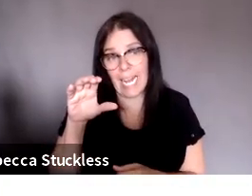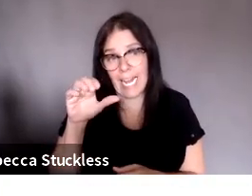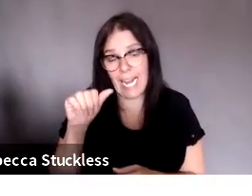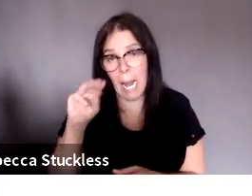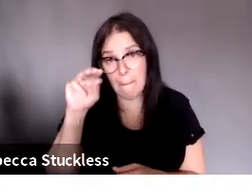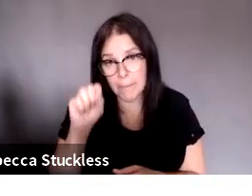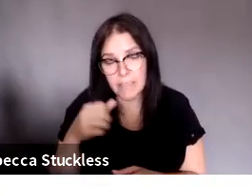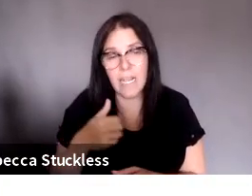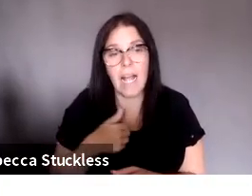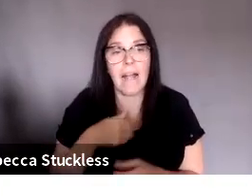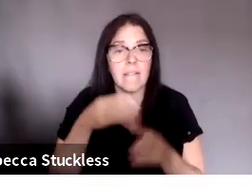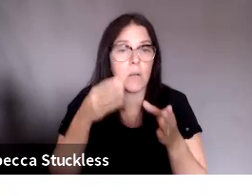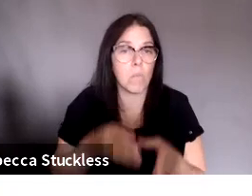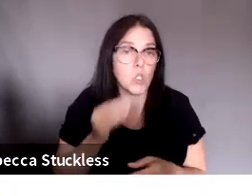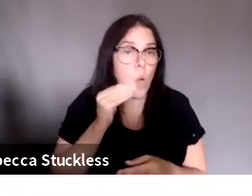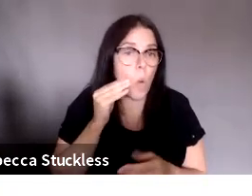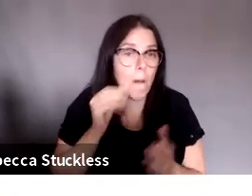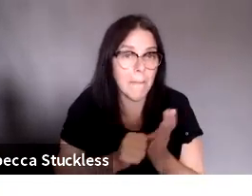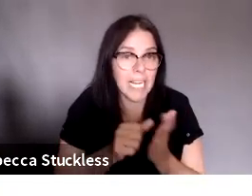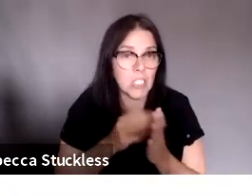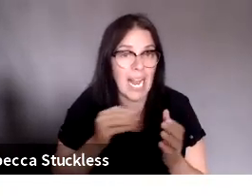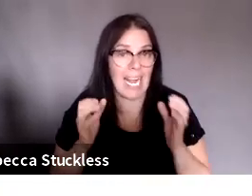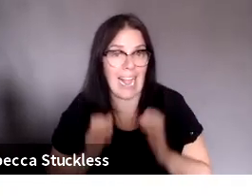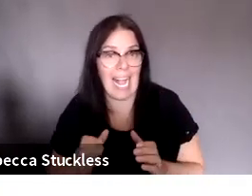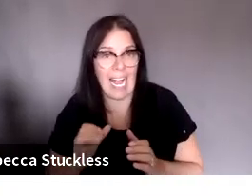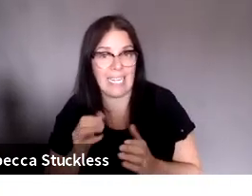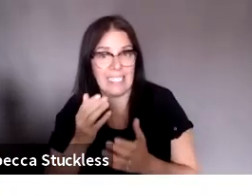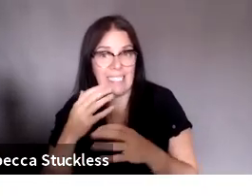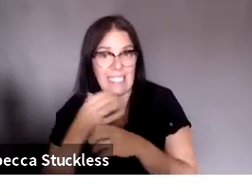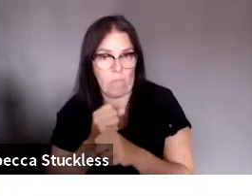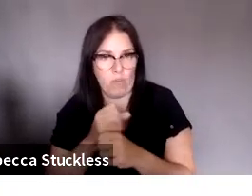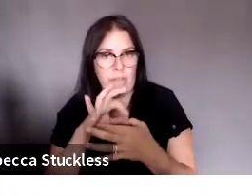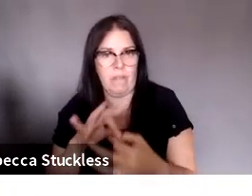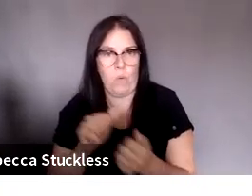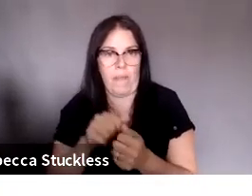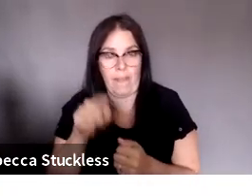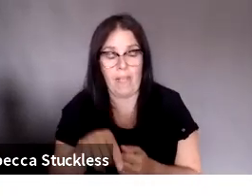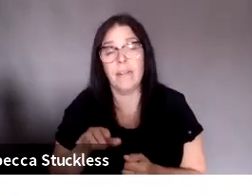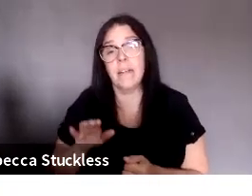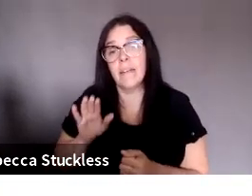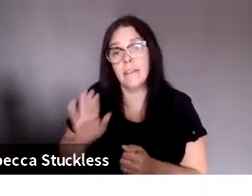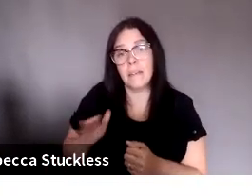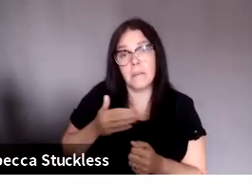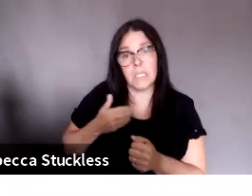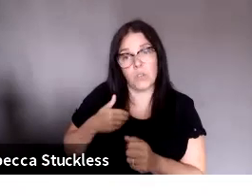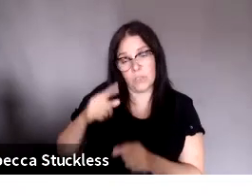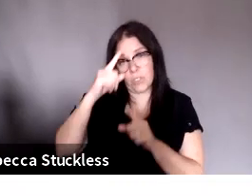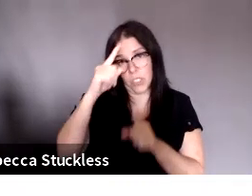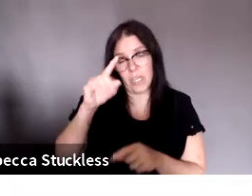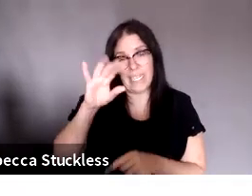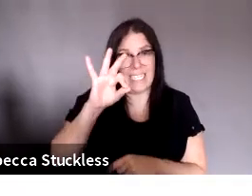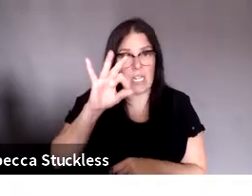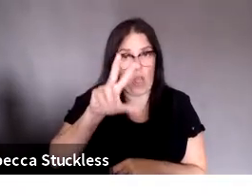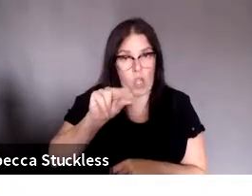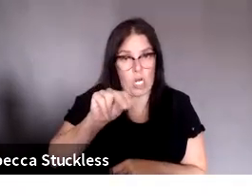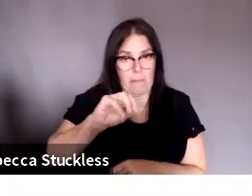person homepage and the client summary related to these indicators. And the target is 30%. So it's important to talk a